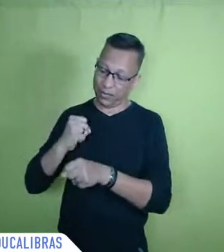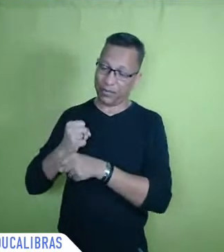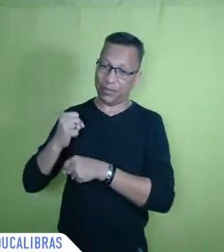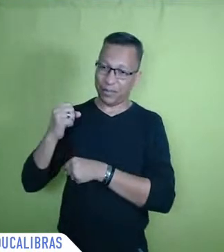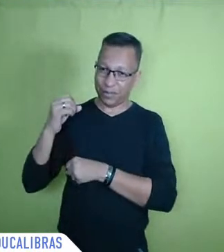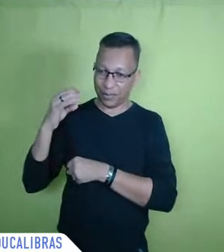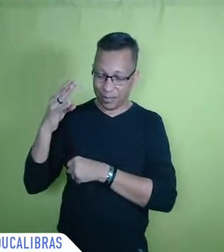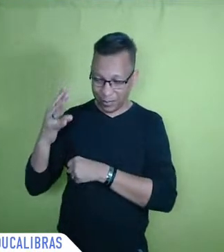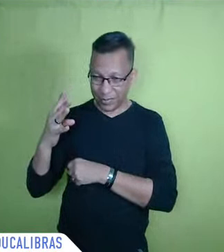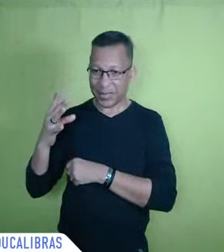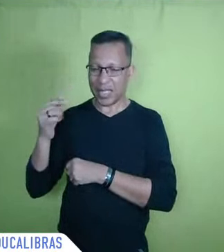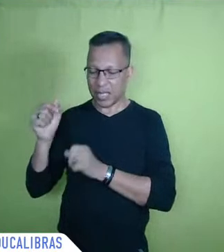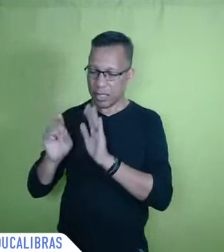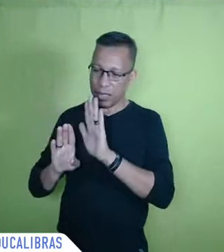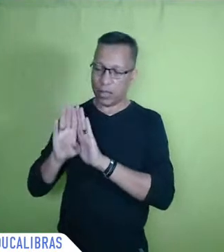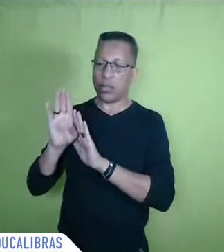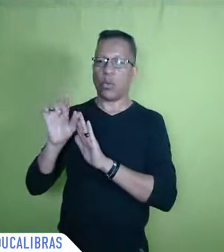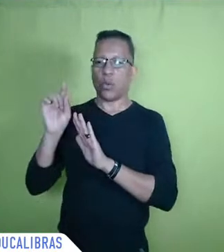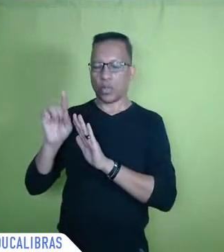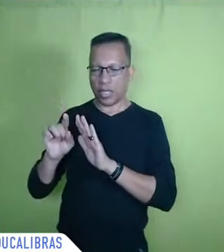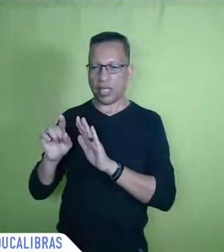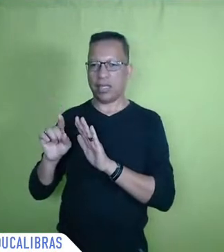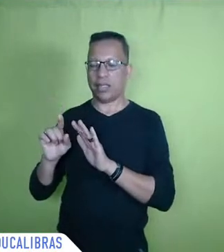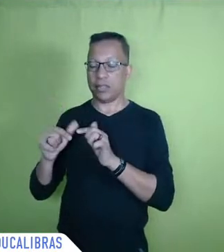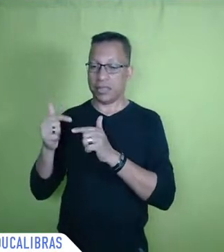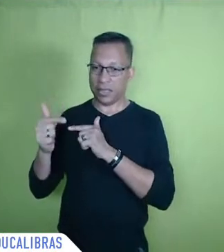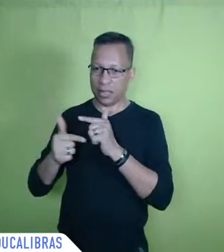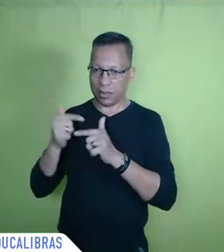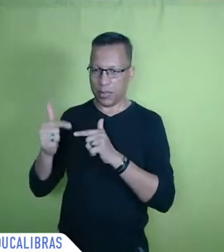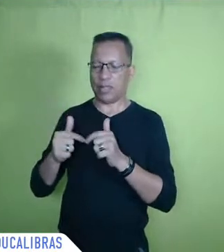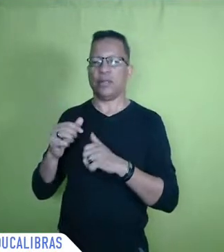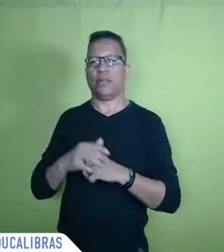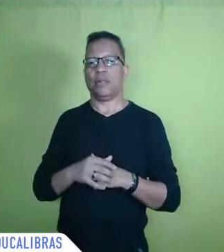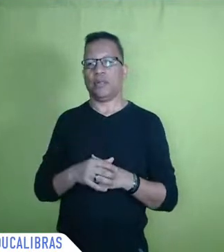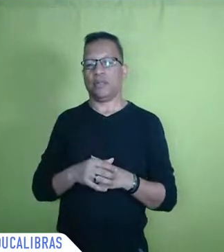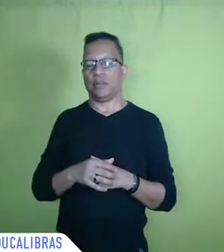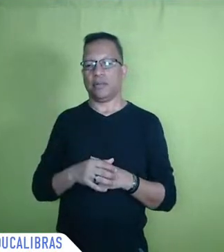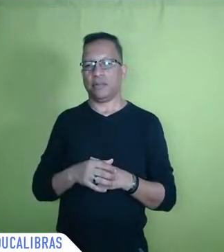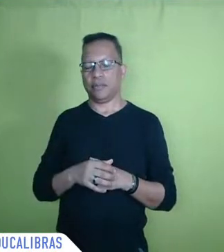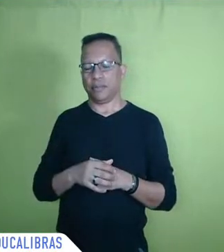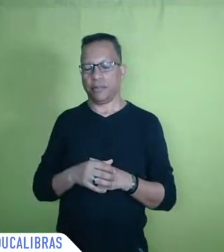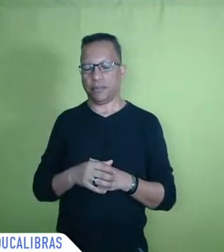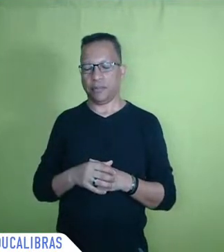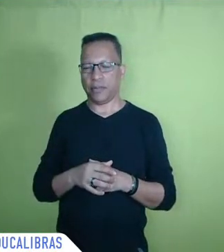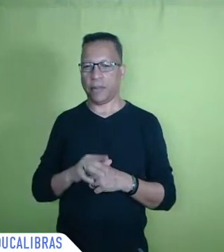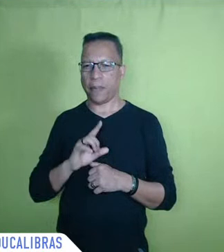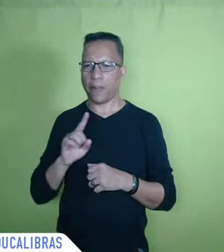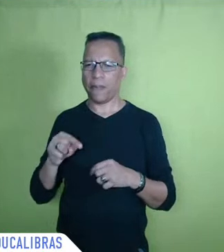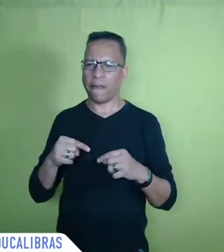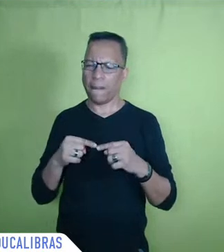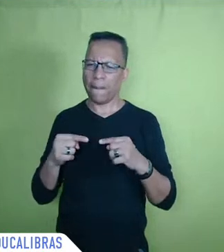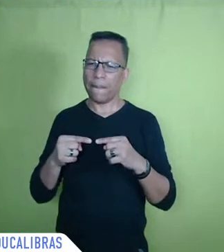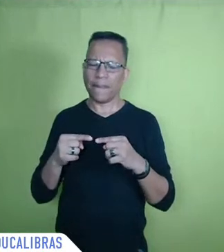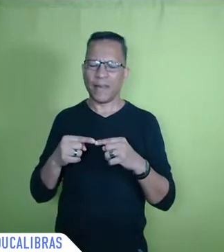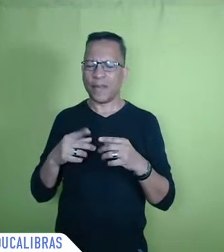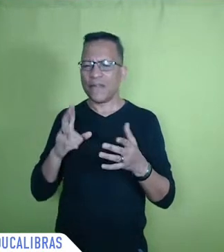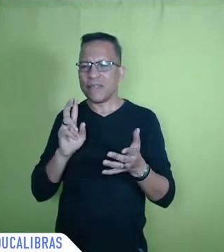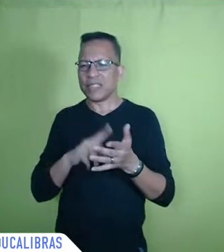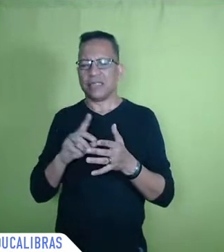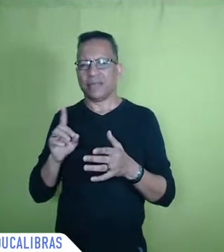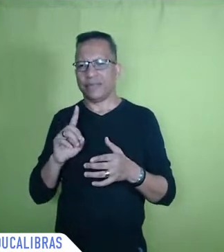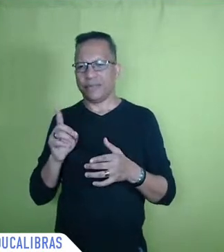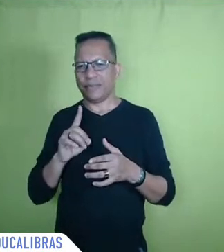And it's the fourth year we have the best numbers of job generations in our